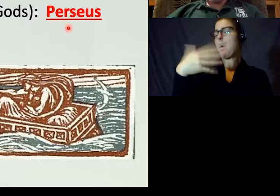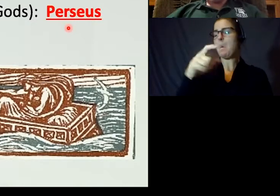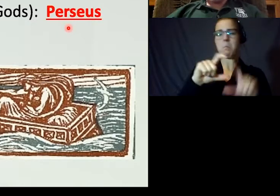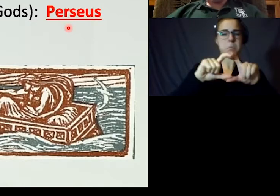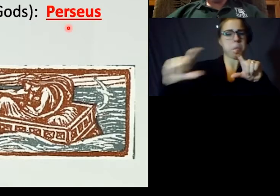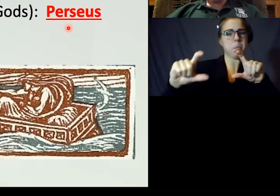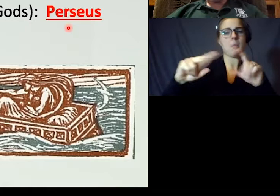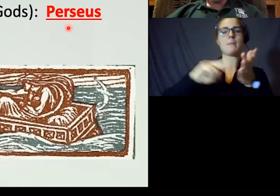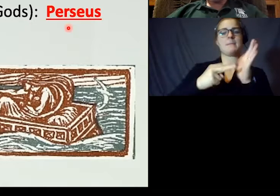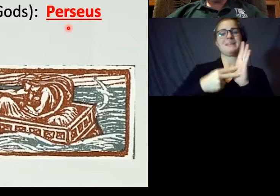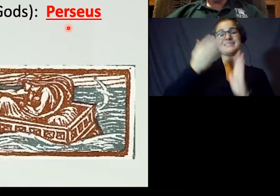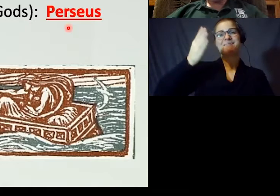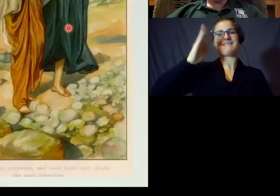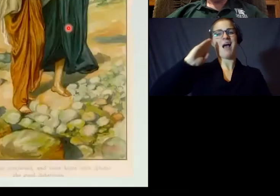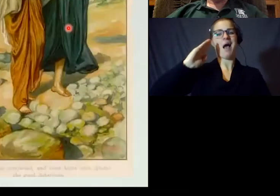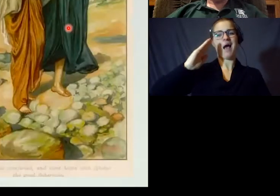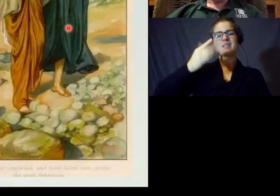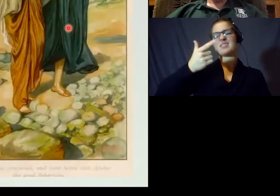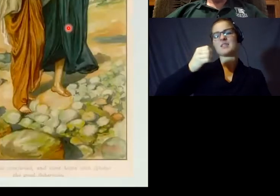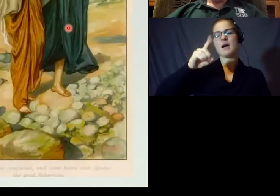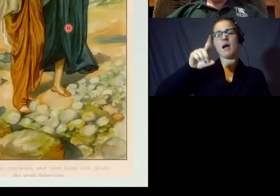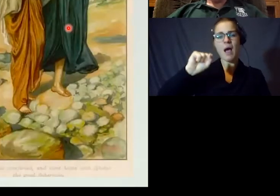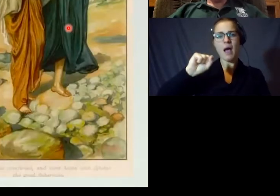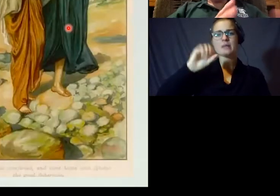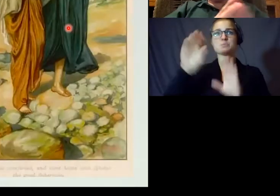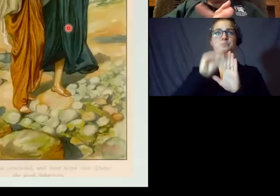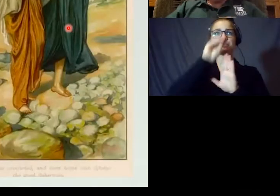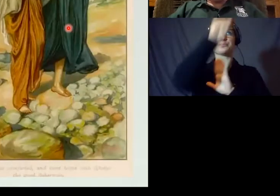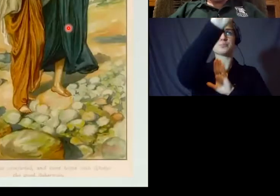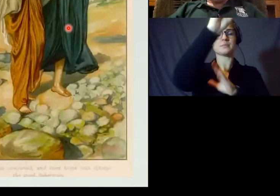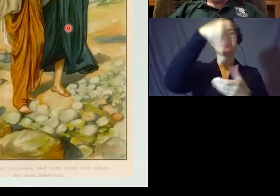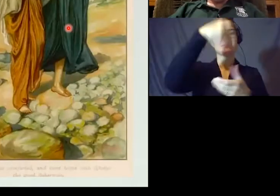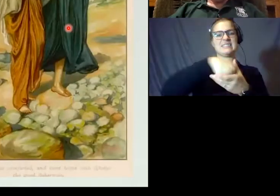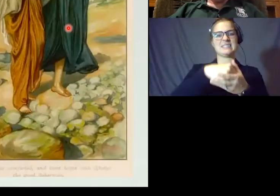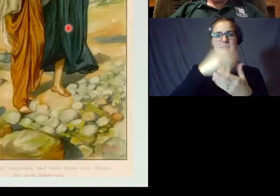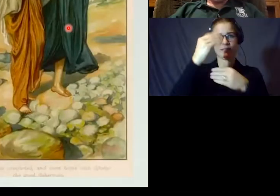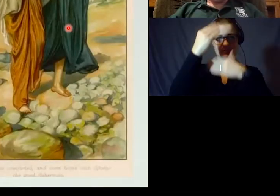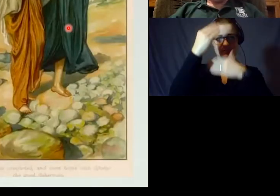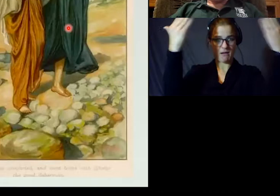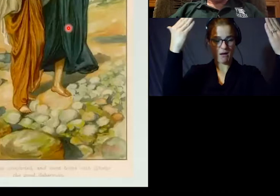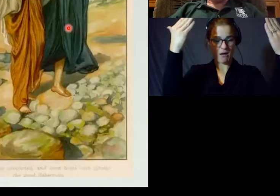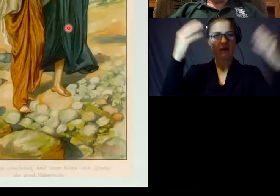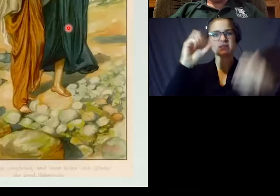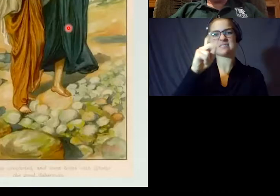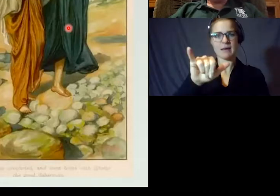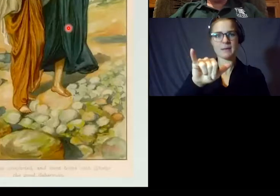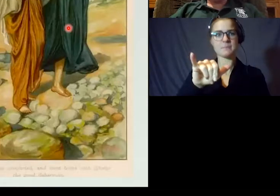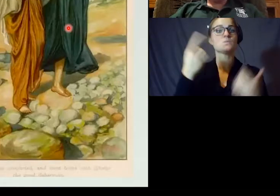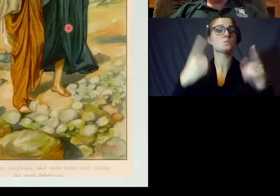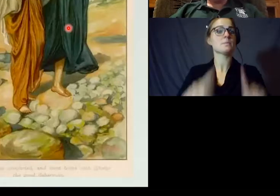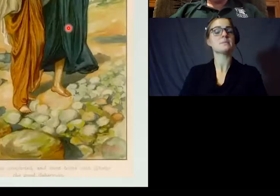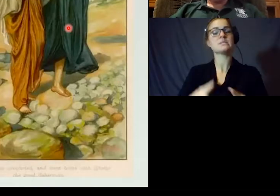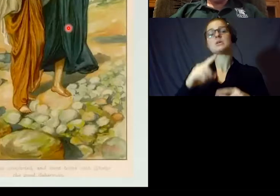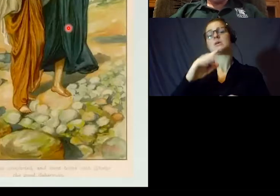sky by the gods. So that's Perseus is in the sky. The chest floats to an island called Seriphos, and they're brought to